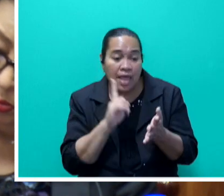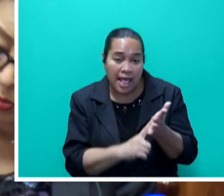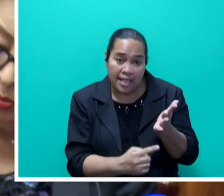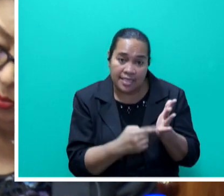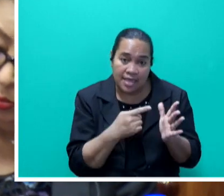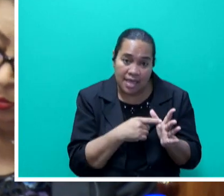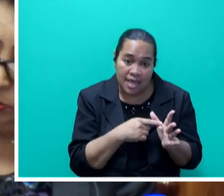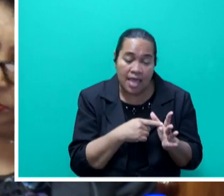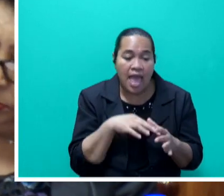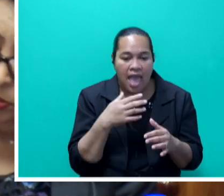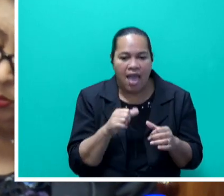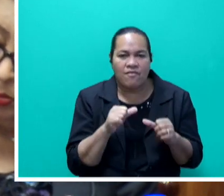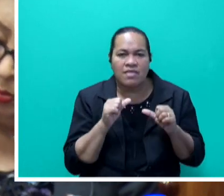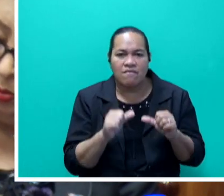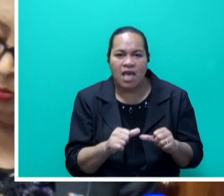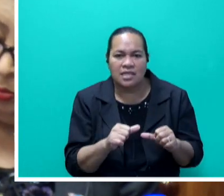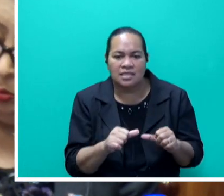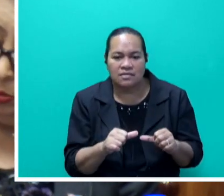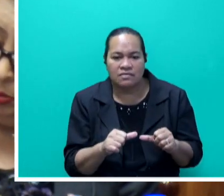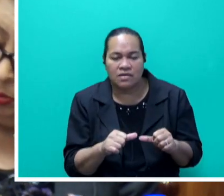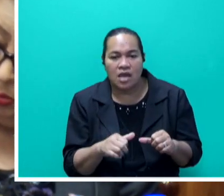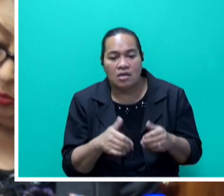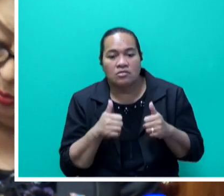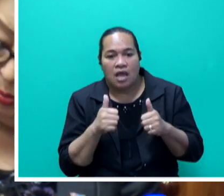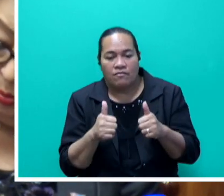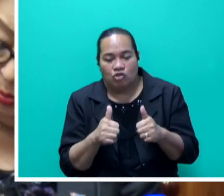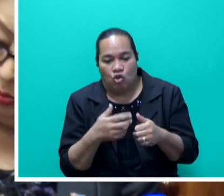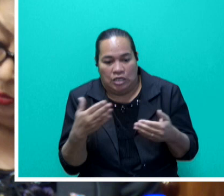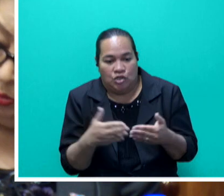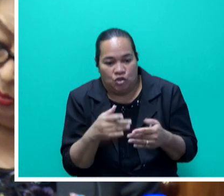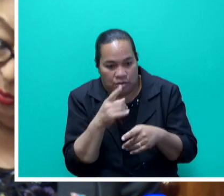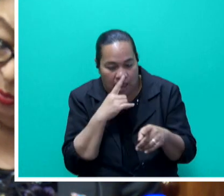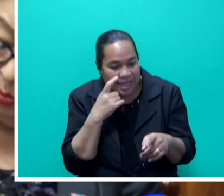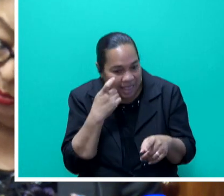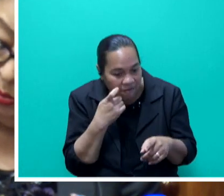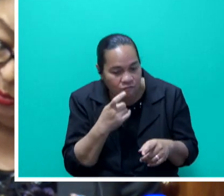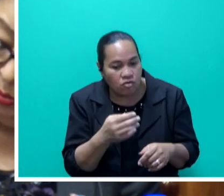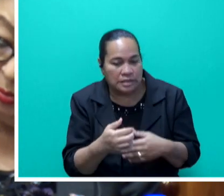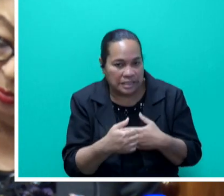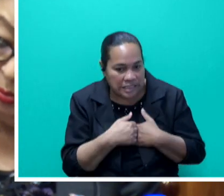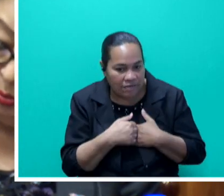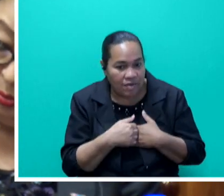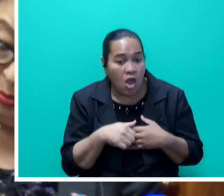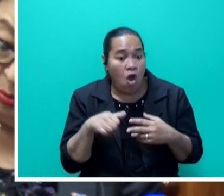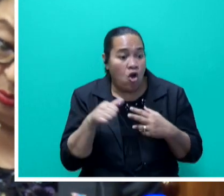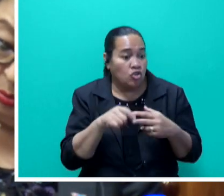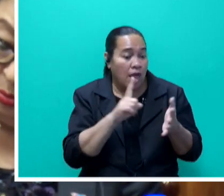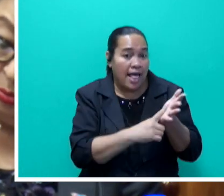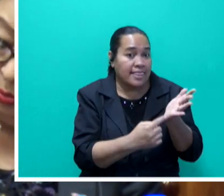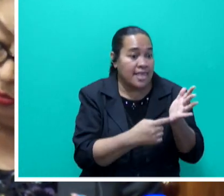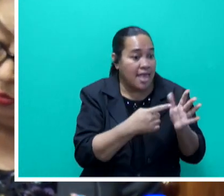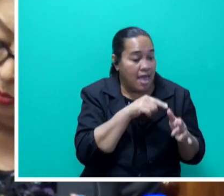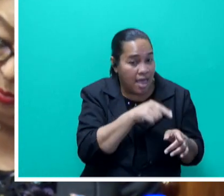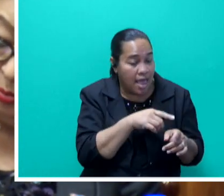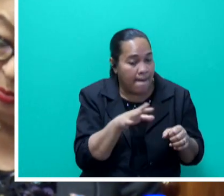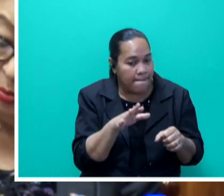out defensive driver training to introduce drivers to safe driving practices. And through our enforcement arm at the LTA, it's actually committed in